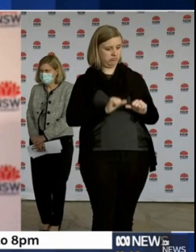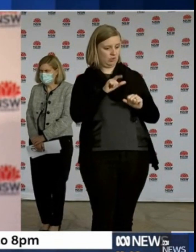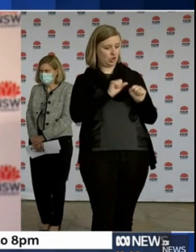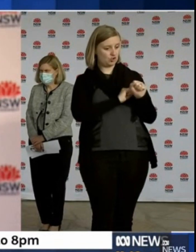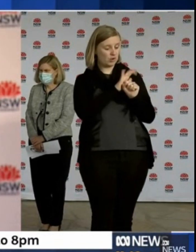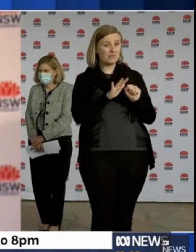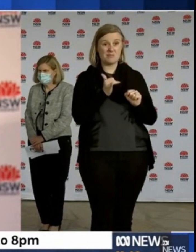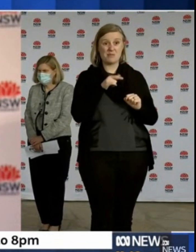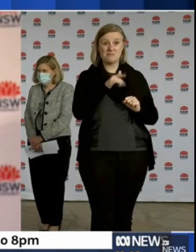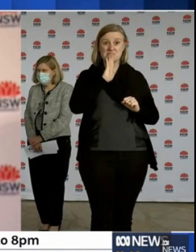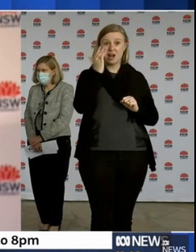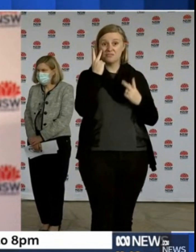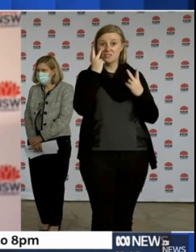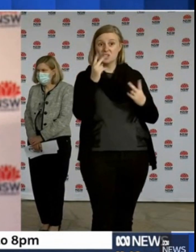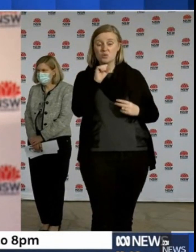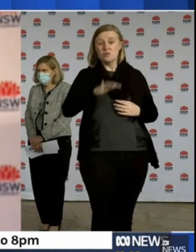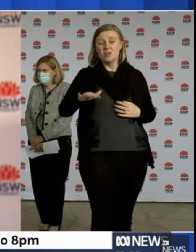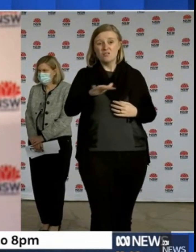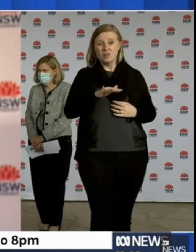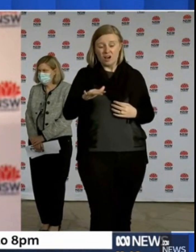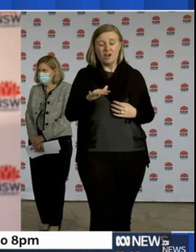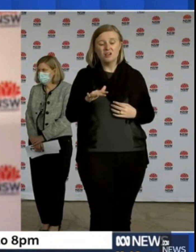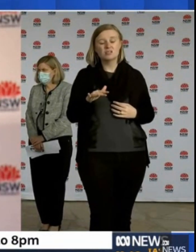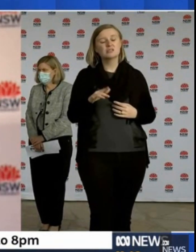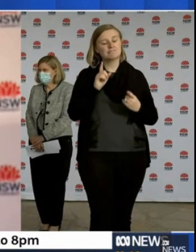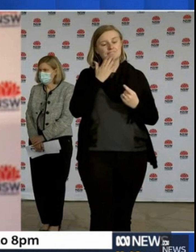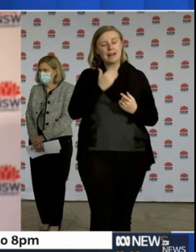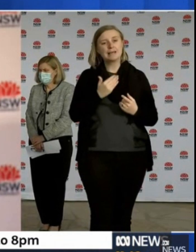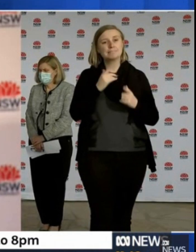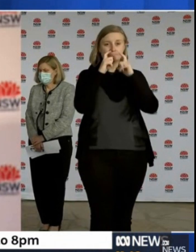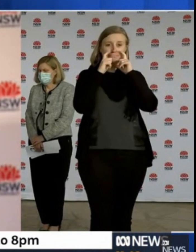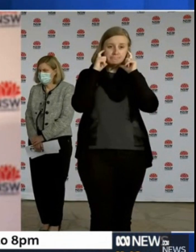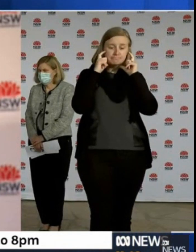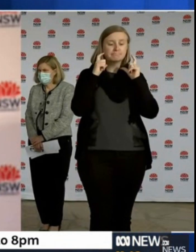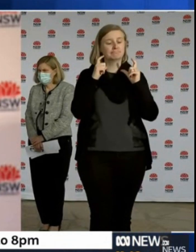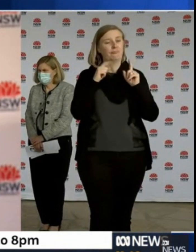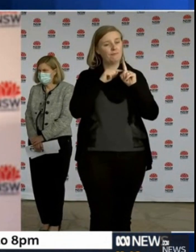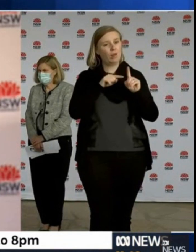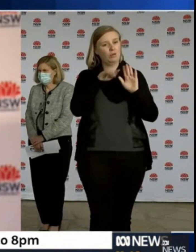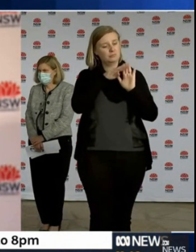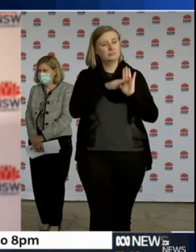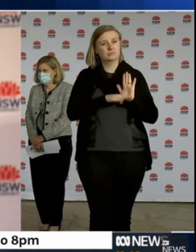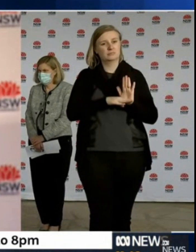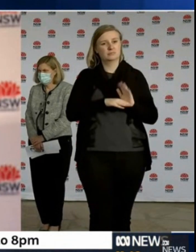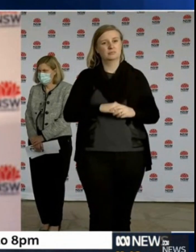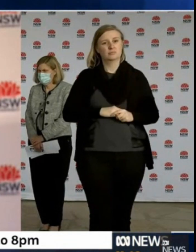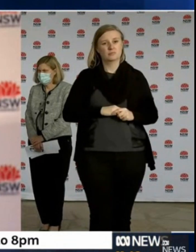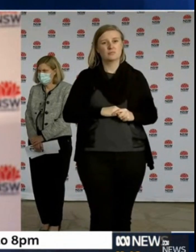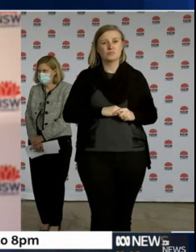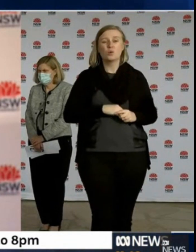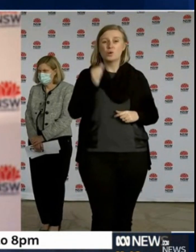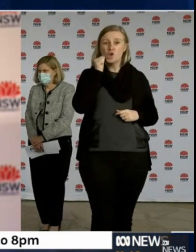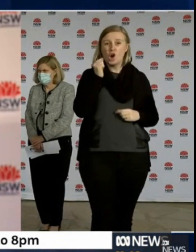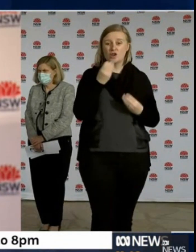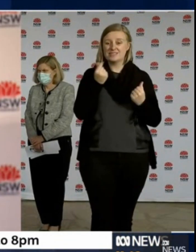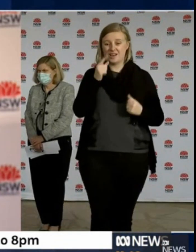have a case in your community, the restrictions are there to make that continue, because we know that there have been some exposures to